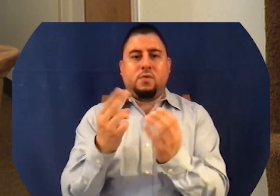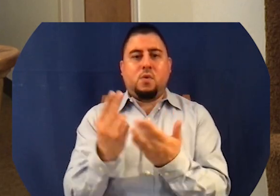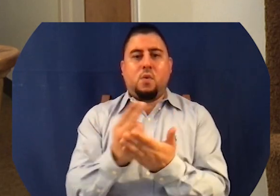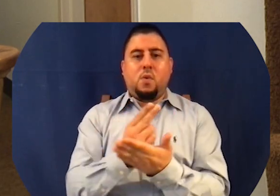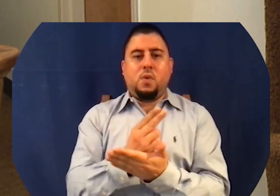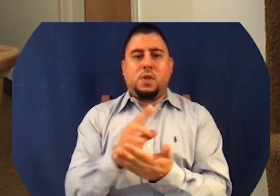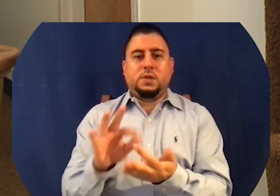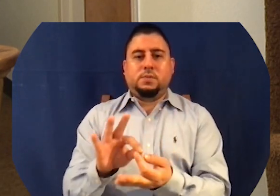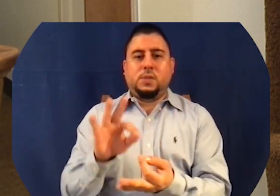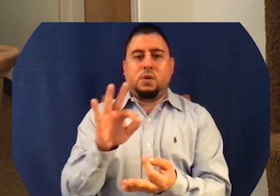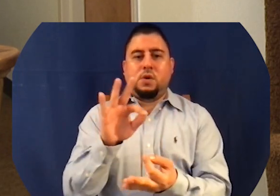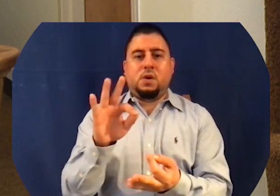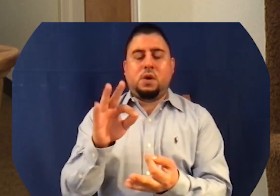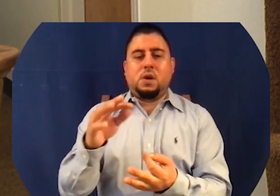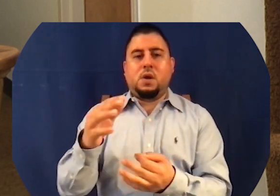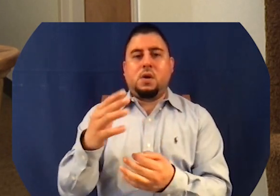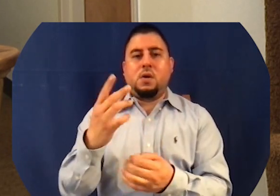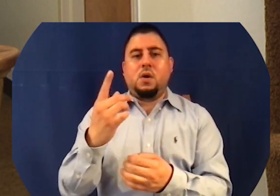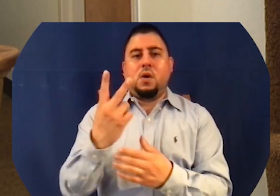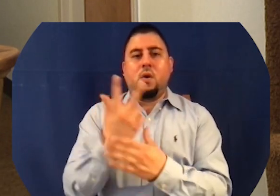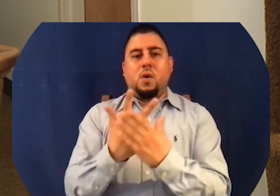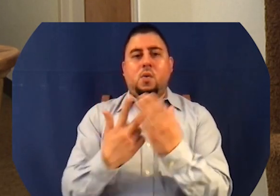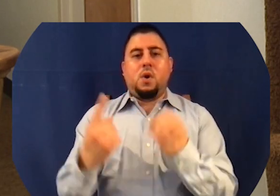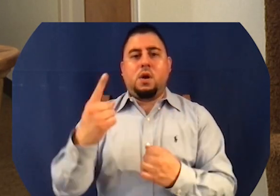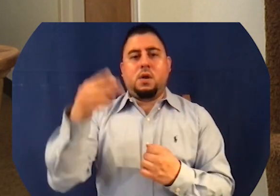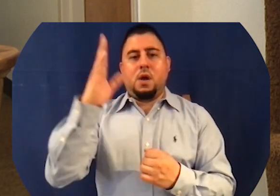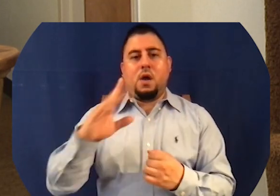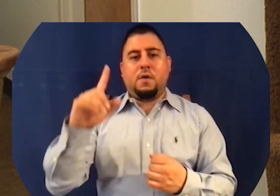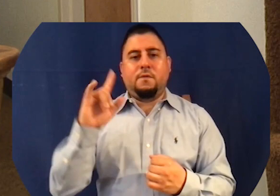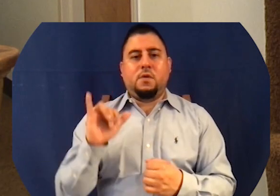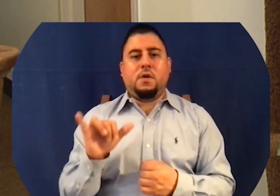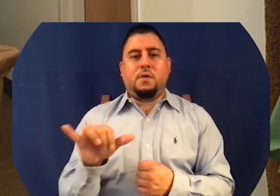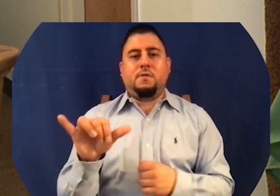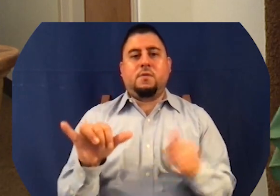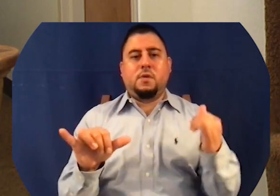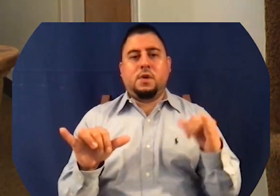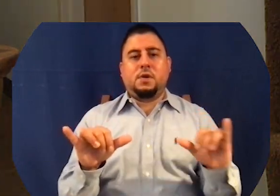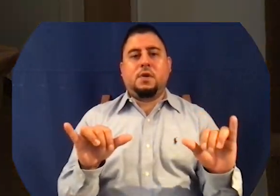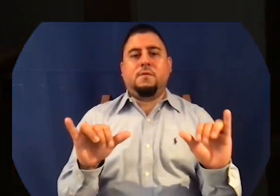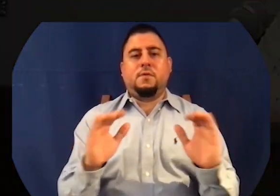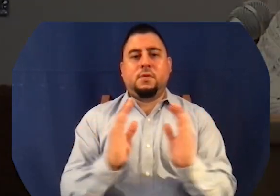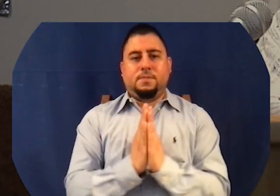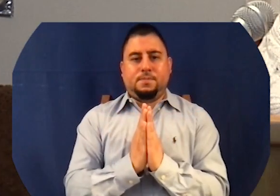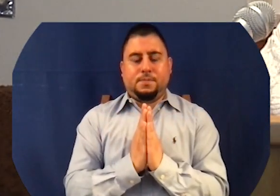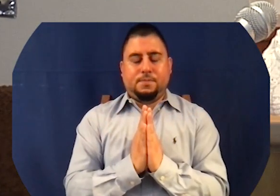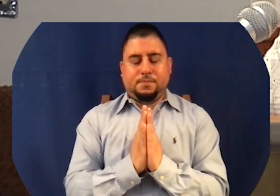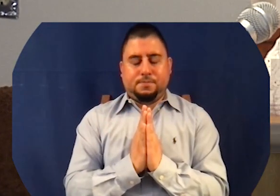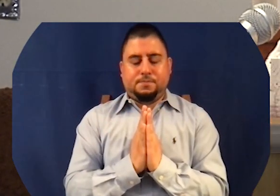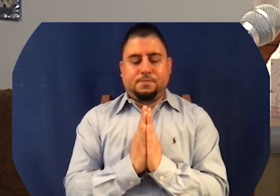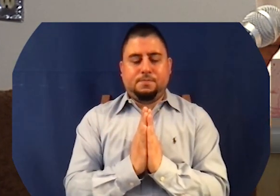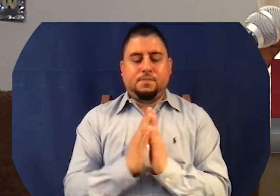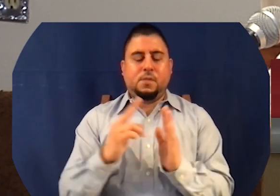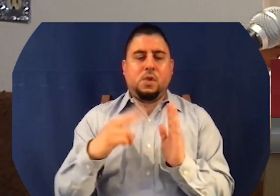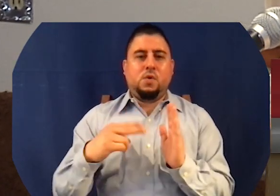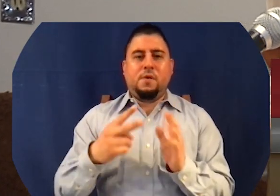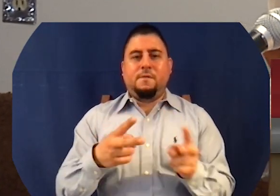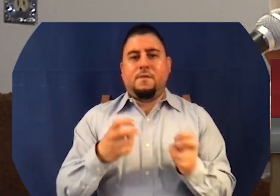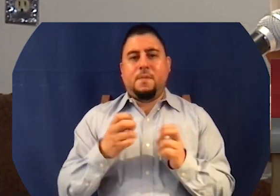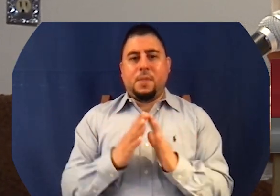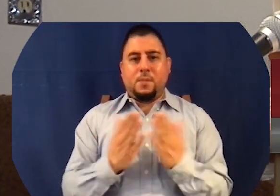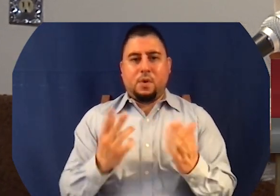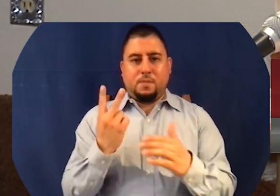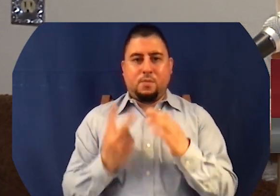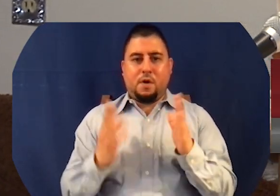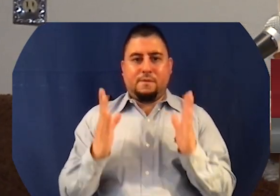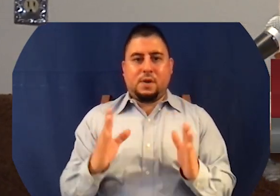Spirit, one God, forever and ever. Amen. A reading from the book